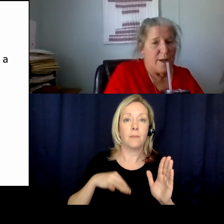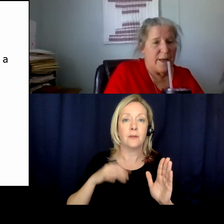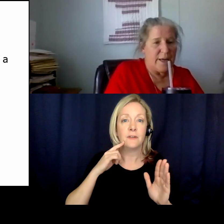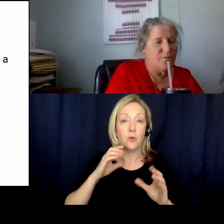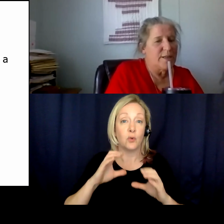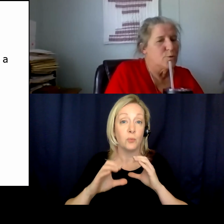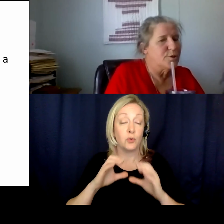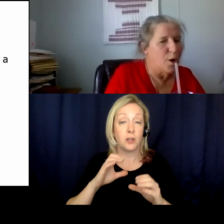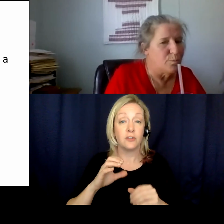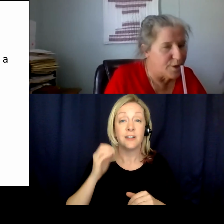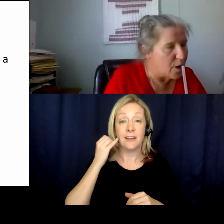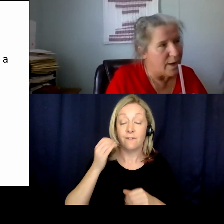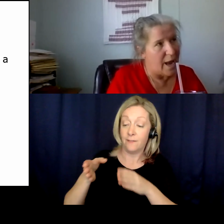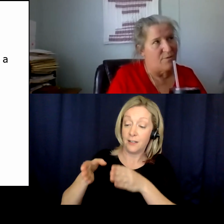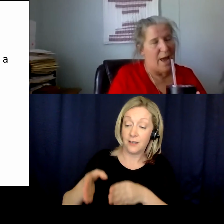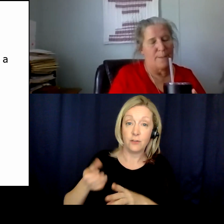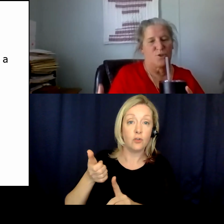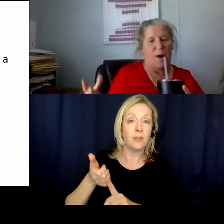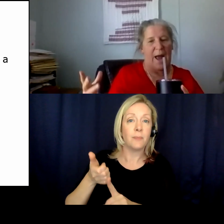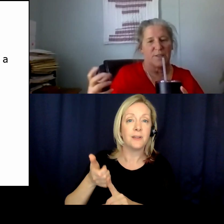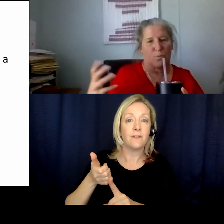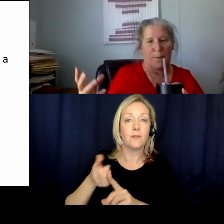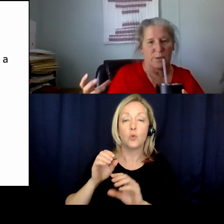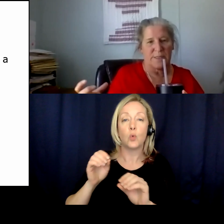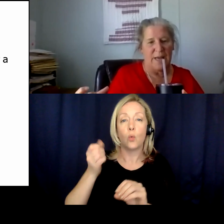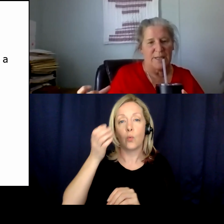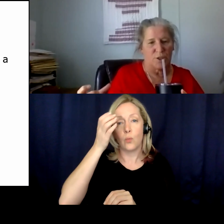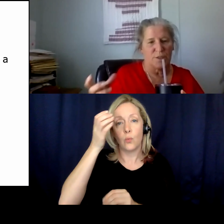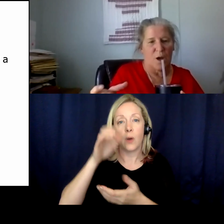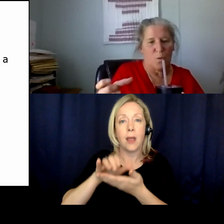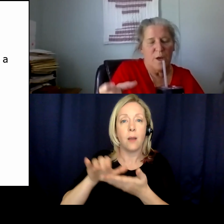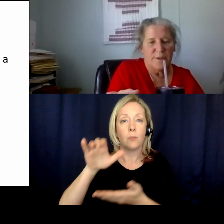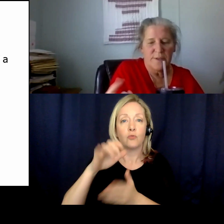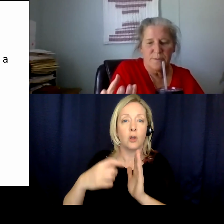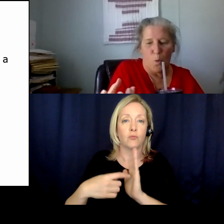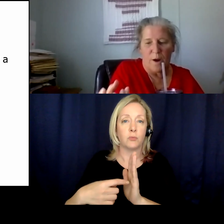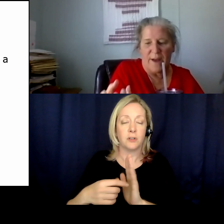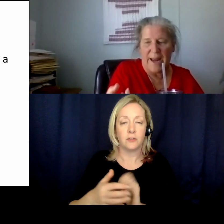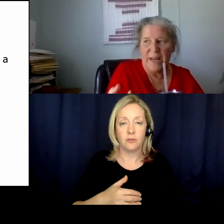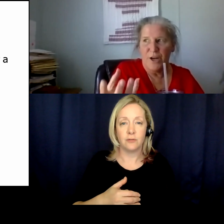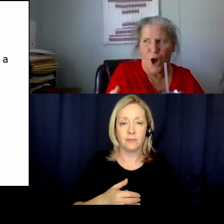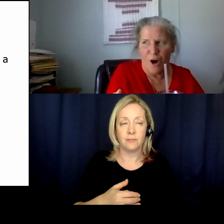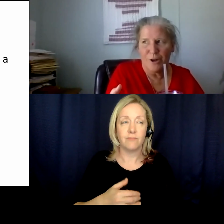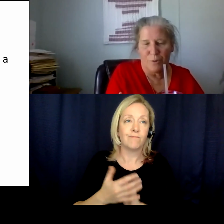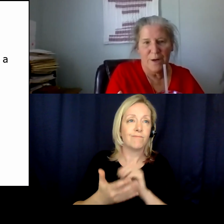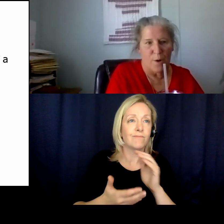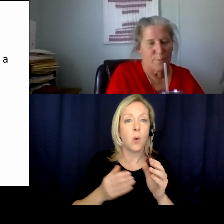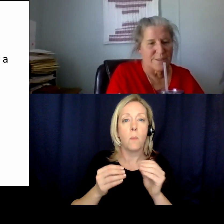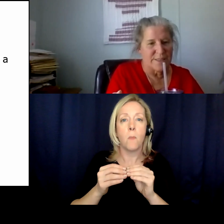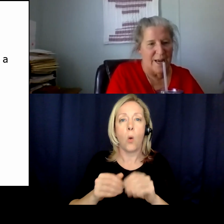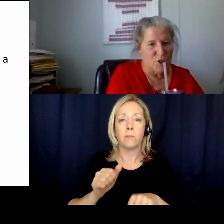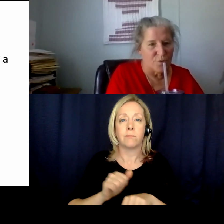for individuals who don't have abstract representation. So this is more of a